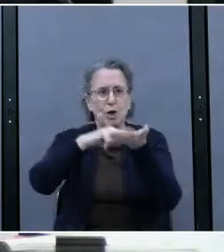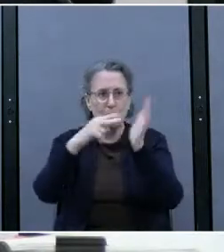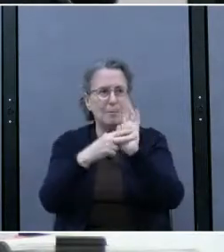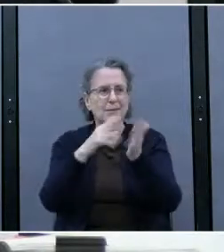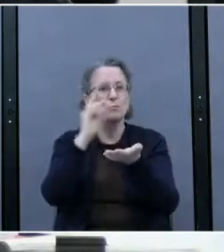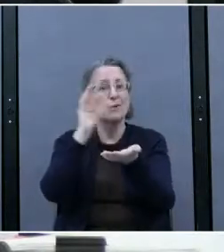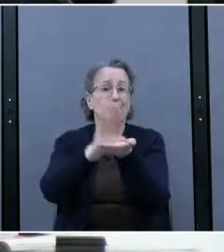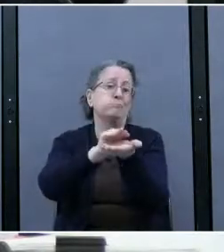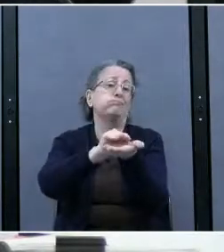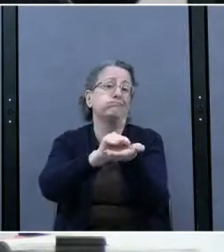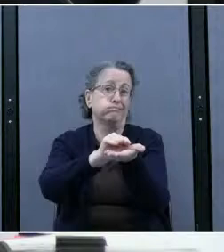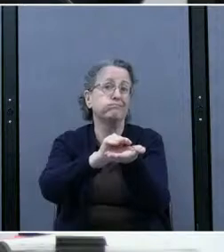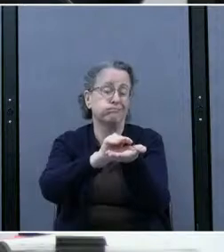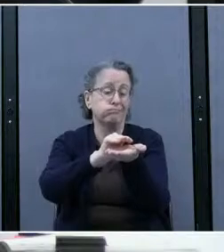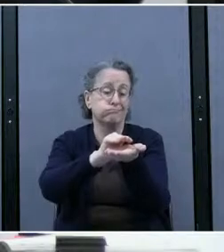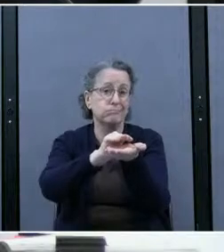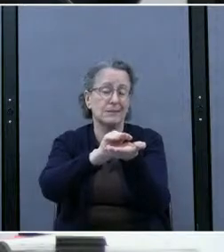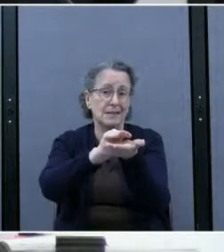exhausted your